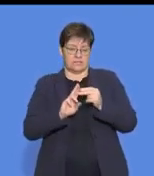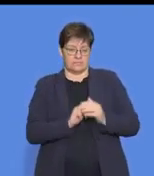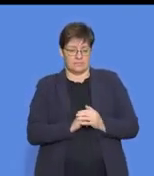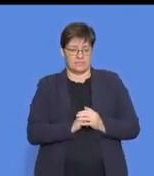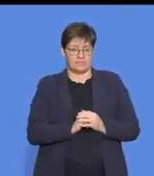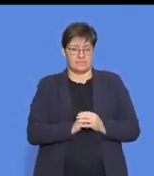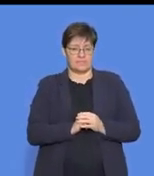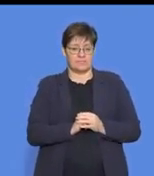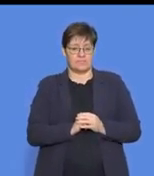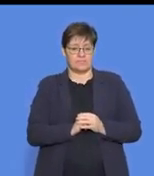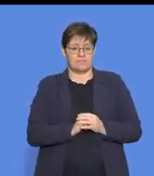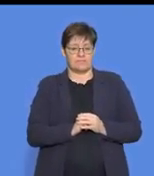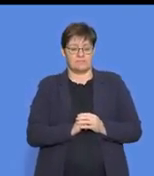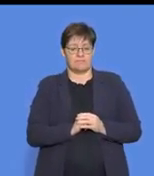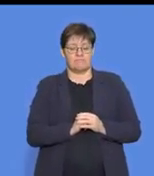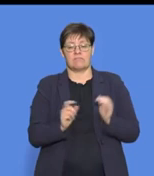10.59 units.